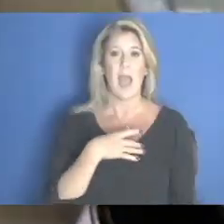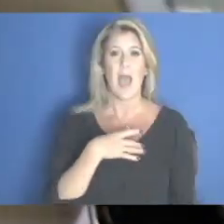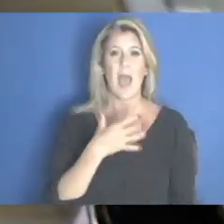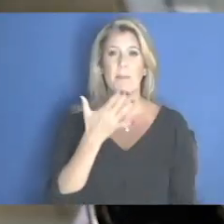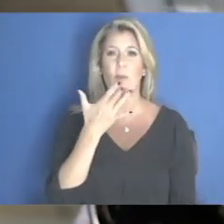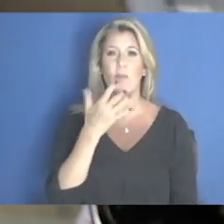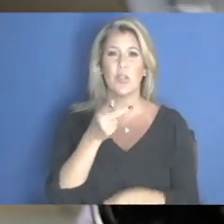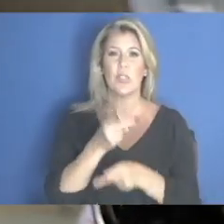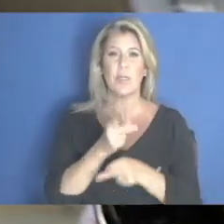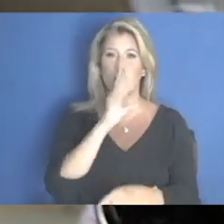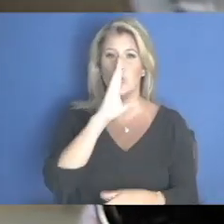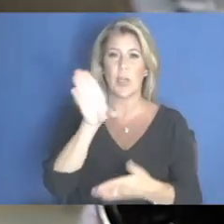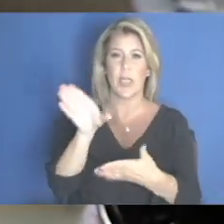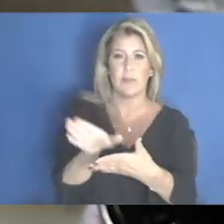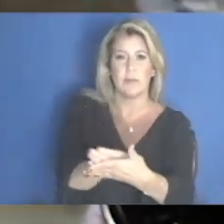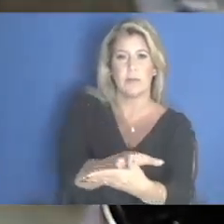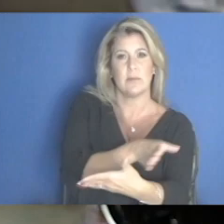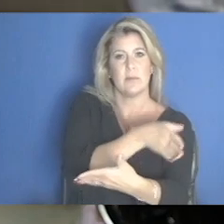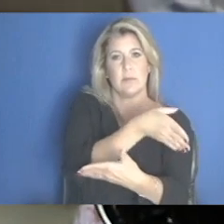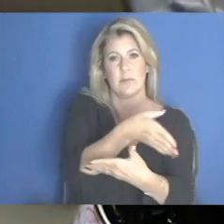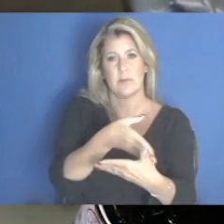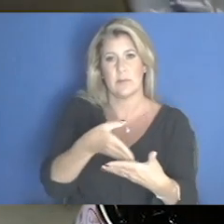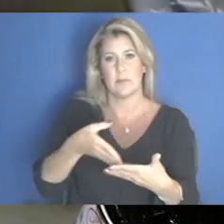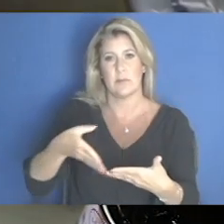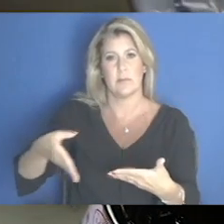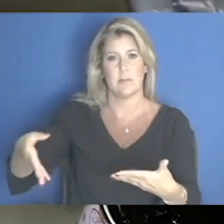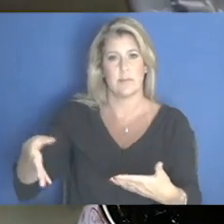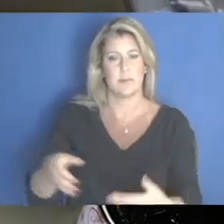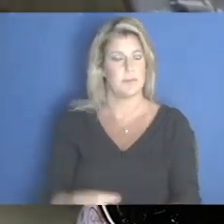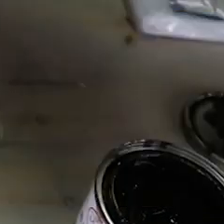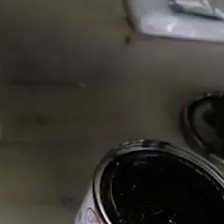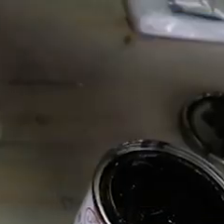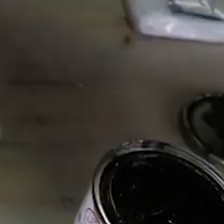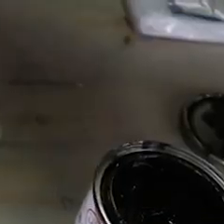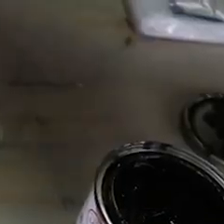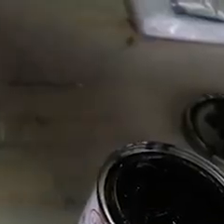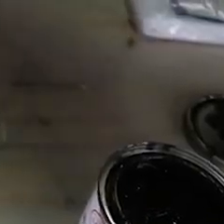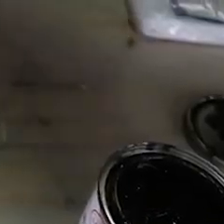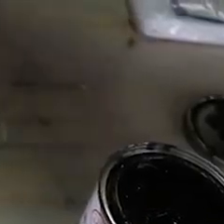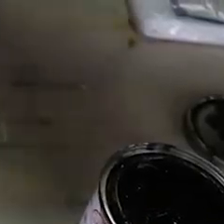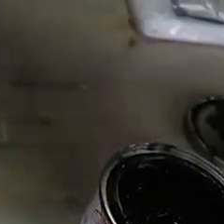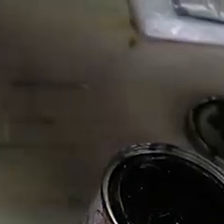I like to keep straight strokes from front to back.